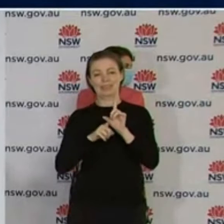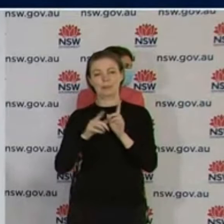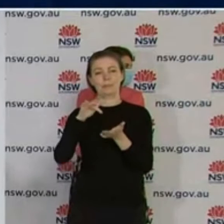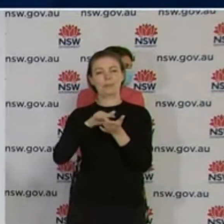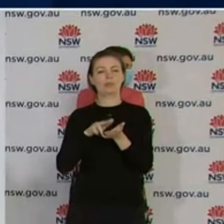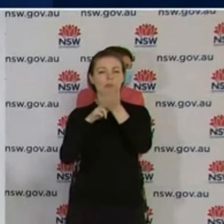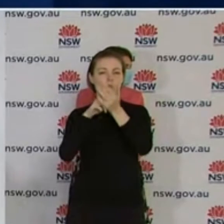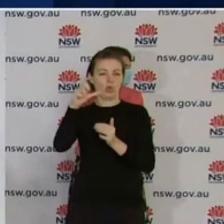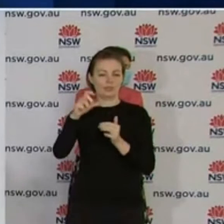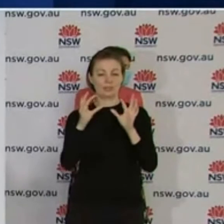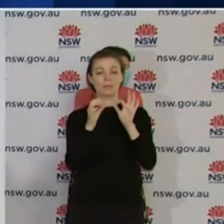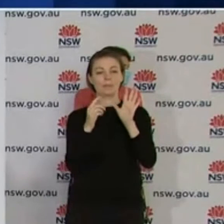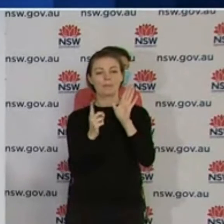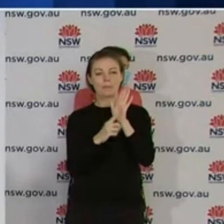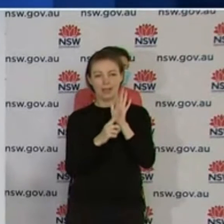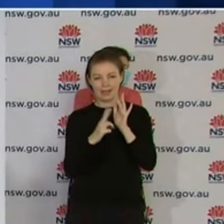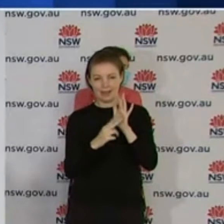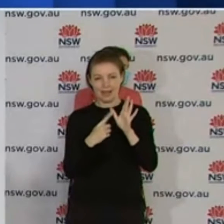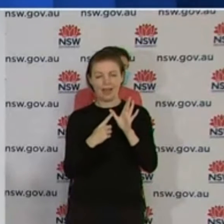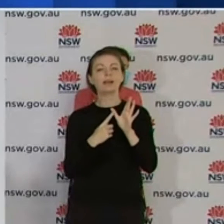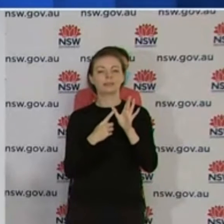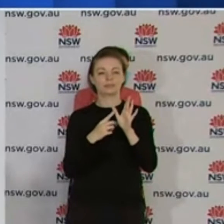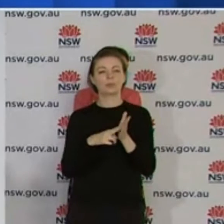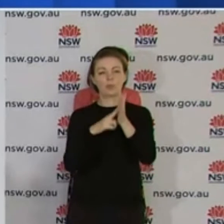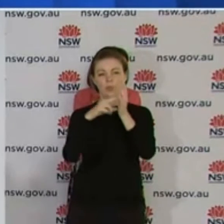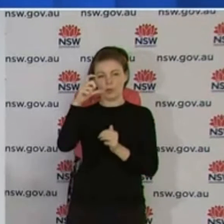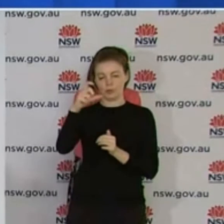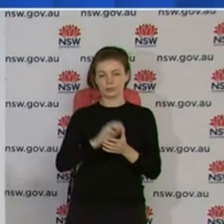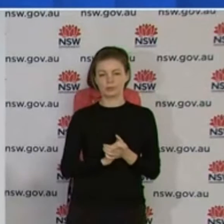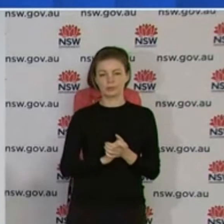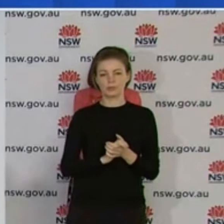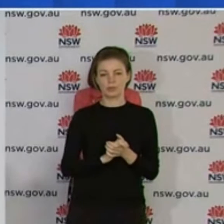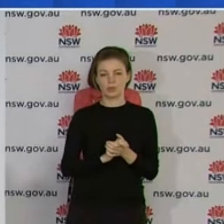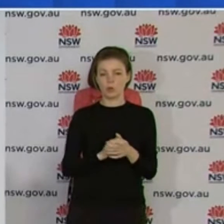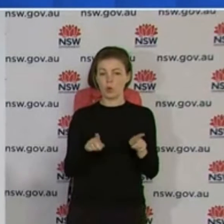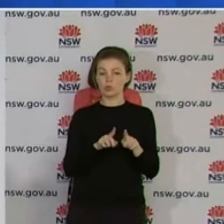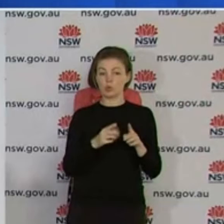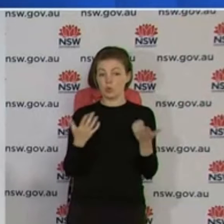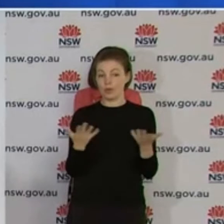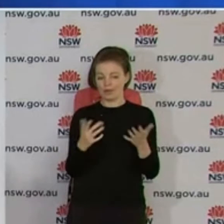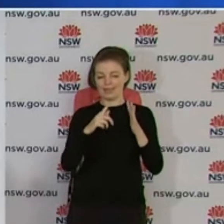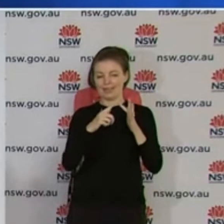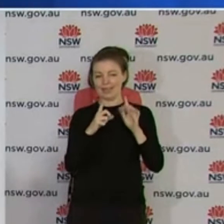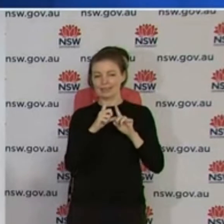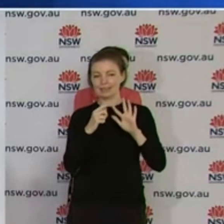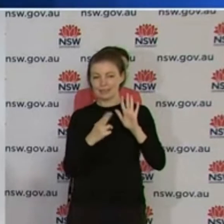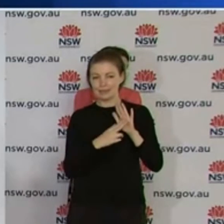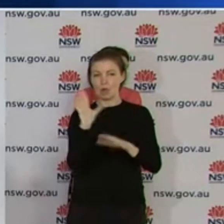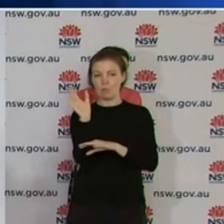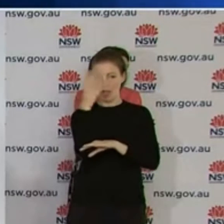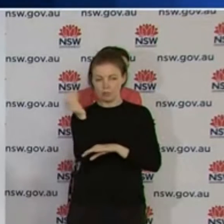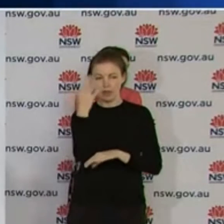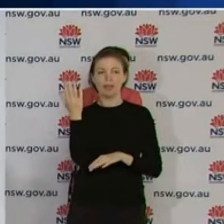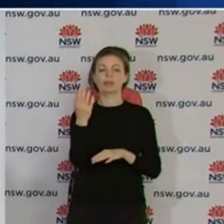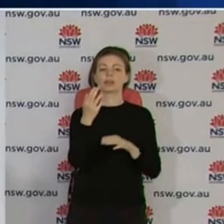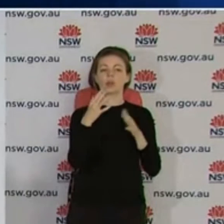the north coast, and earlier we'd reported detecting fragments in Eden, Byron Bay and Wardell